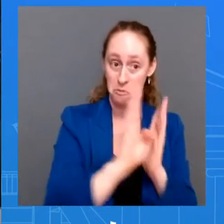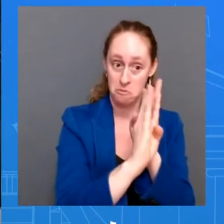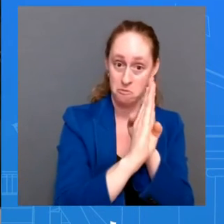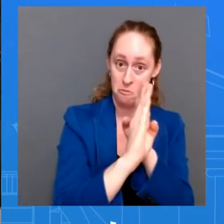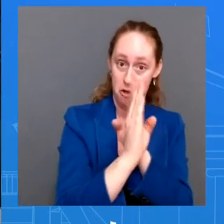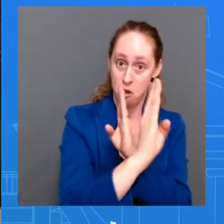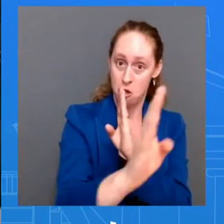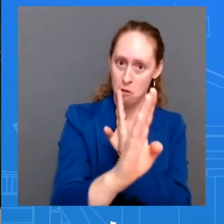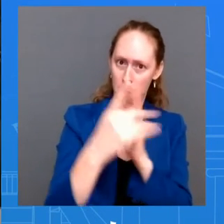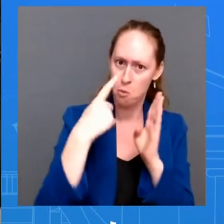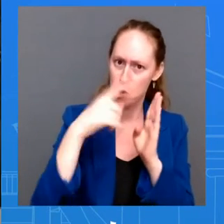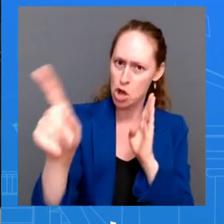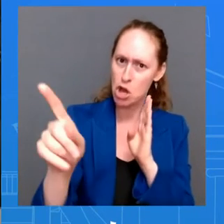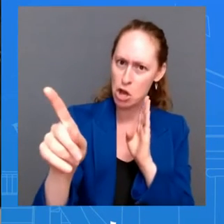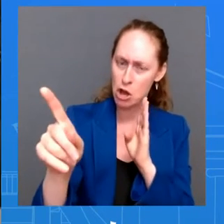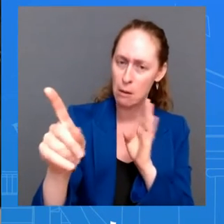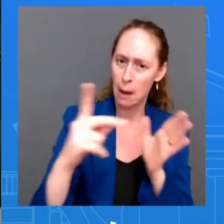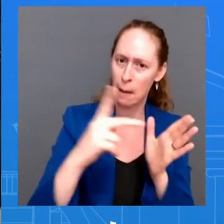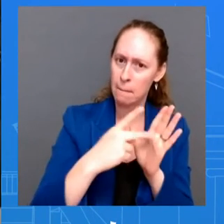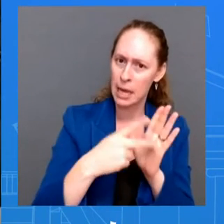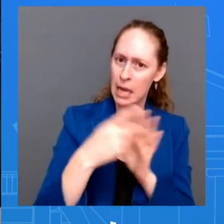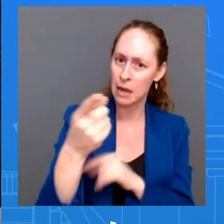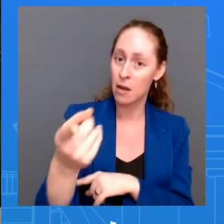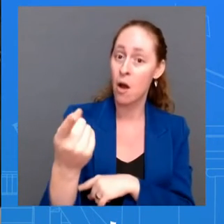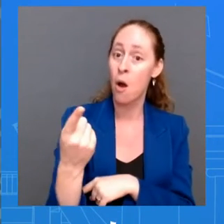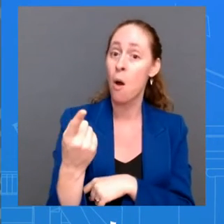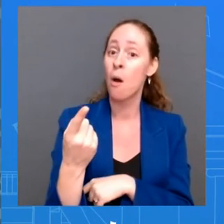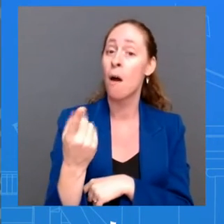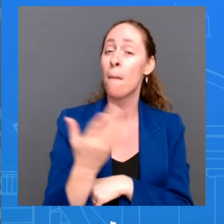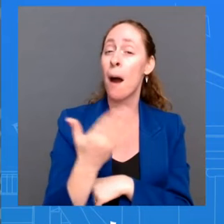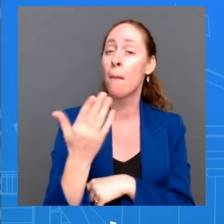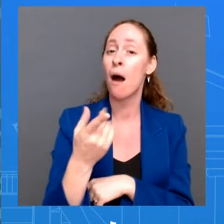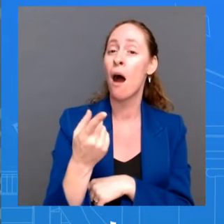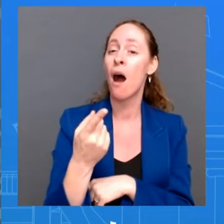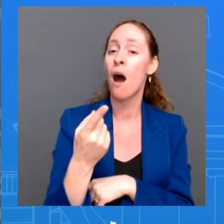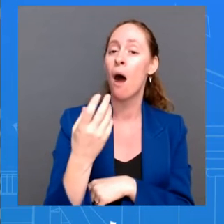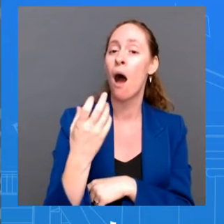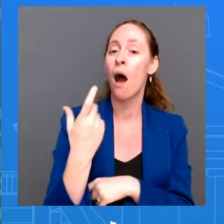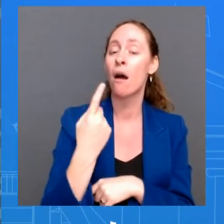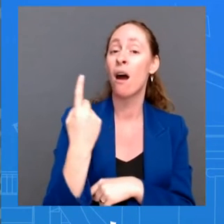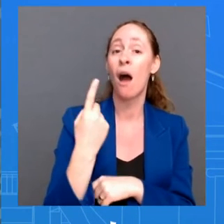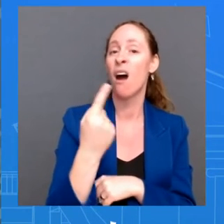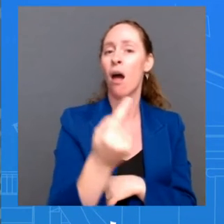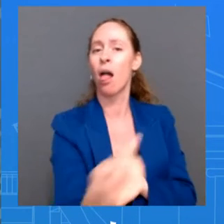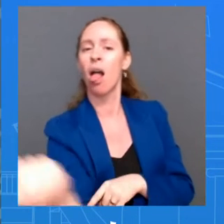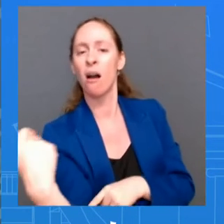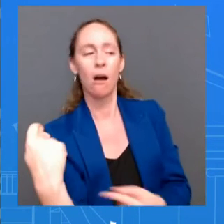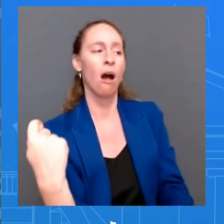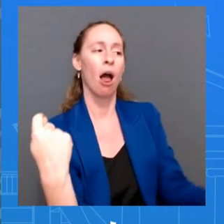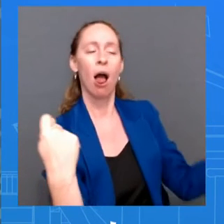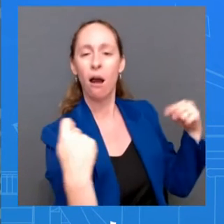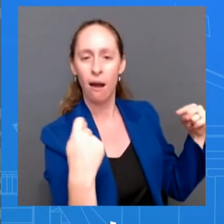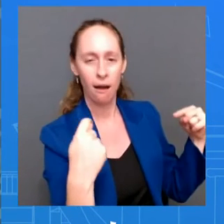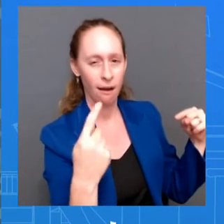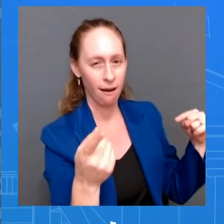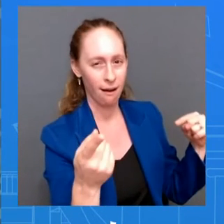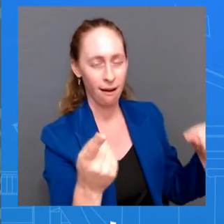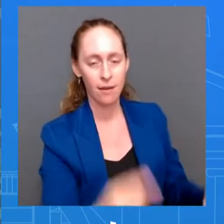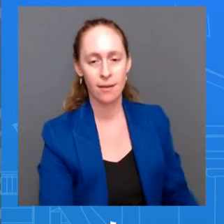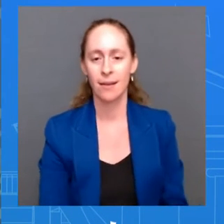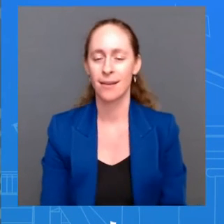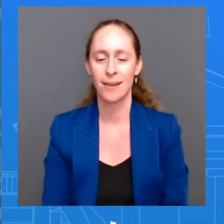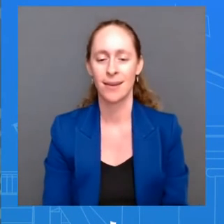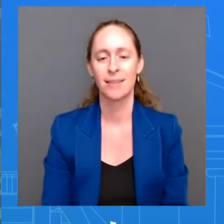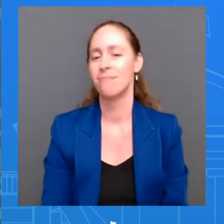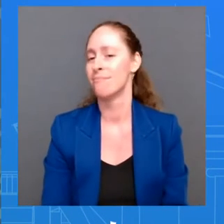somewhere else, like in Texas? What is the plan? We are not finishing a wall. We are cleaning up the mess that the prior administration made. We